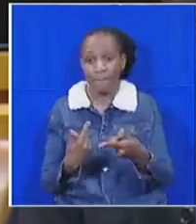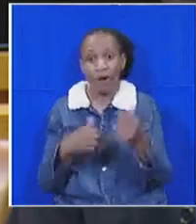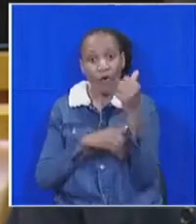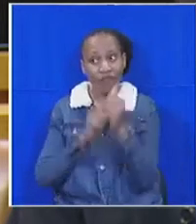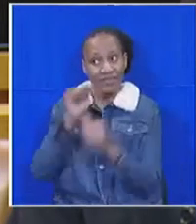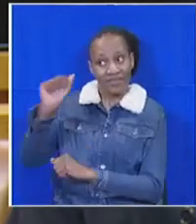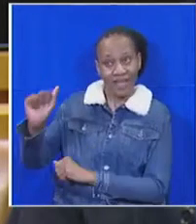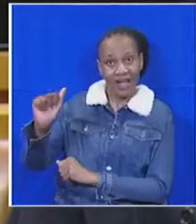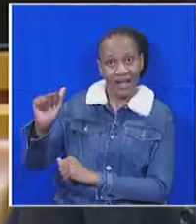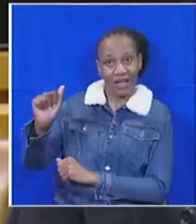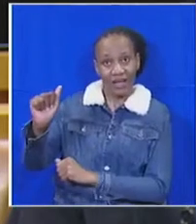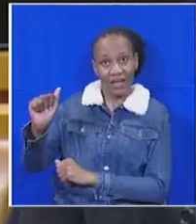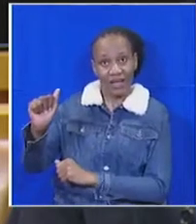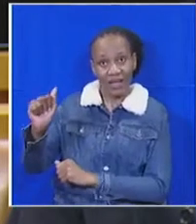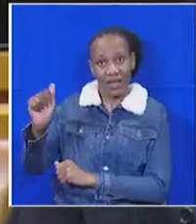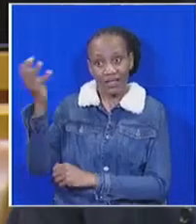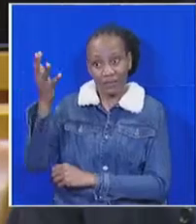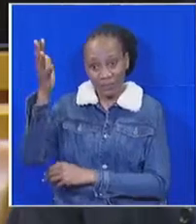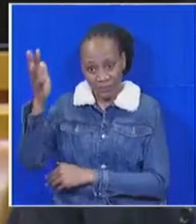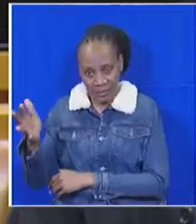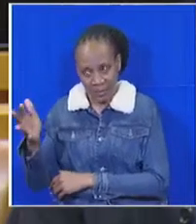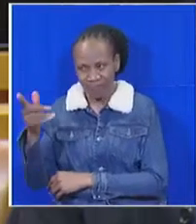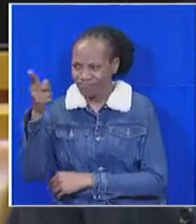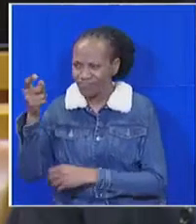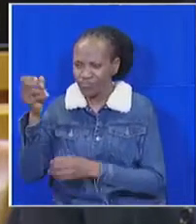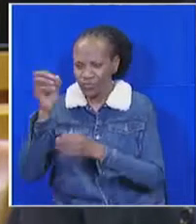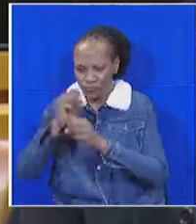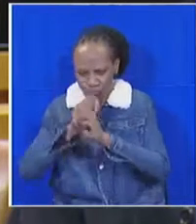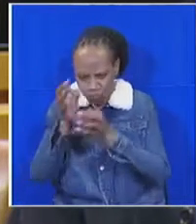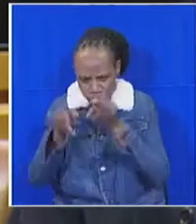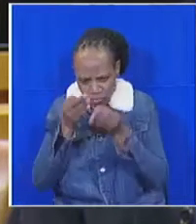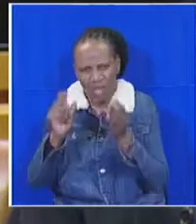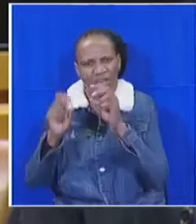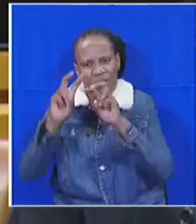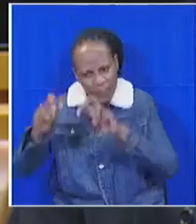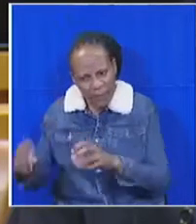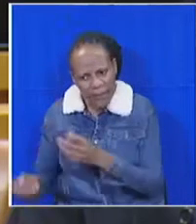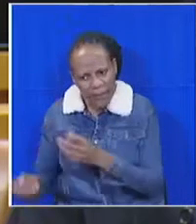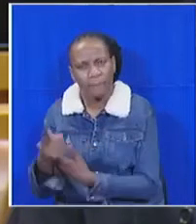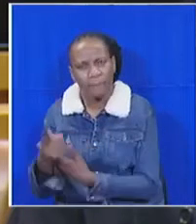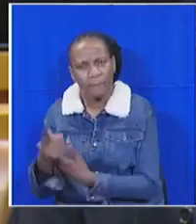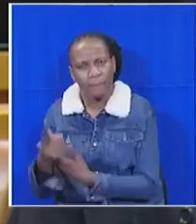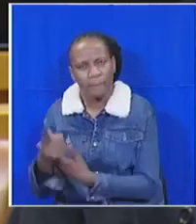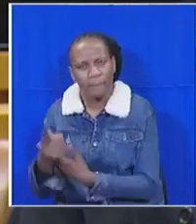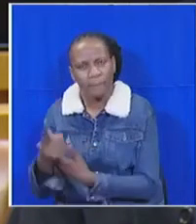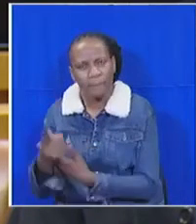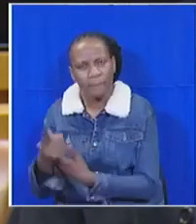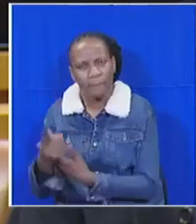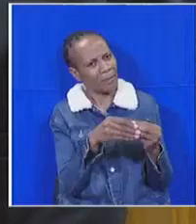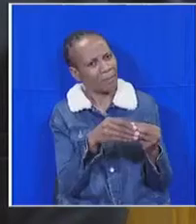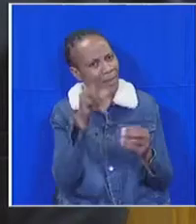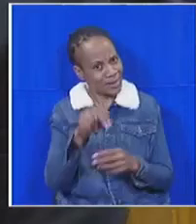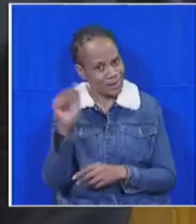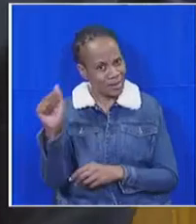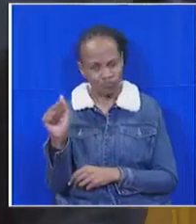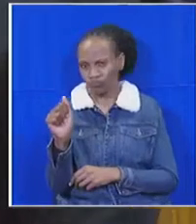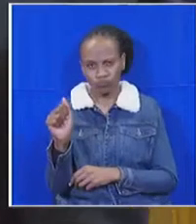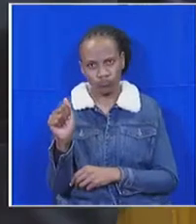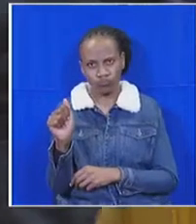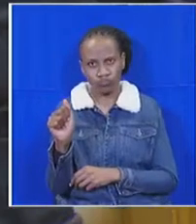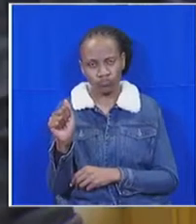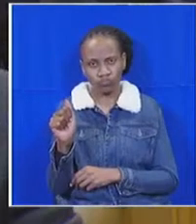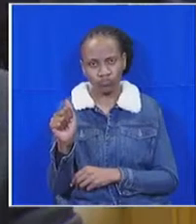Speaker on the investigation that we cannot preach. Member of this House to have a question on the parliamentary